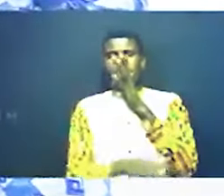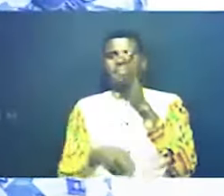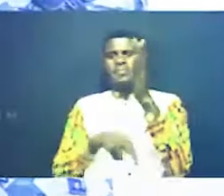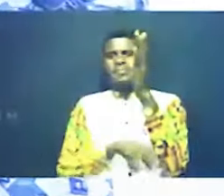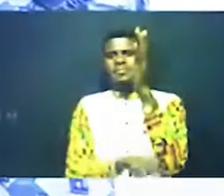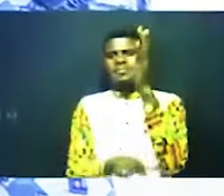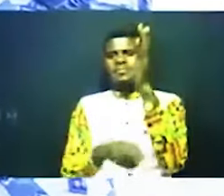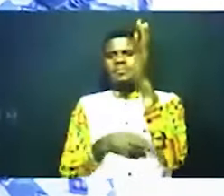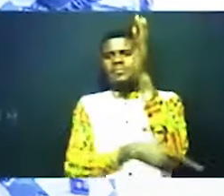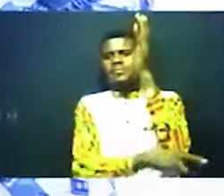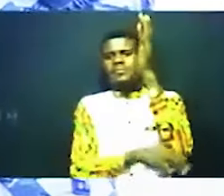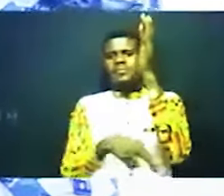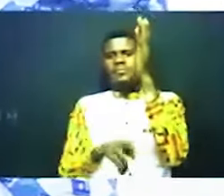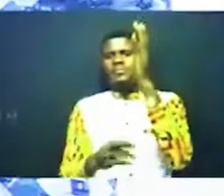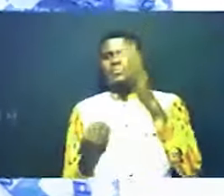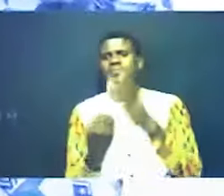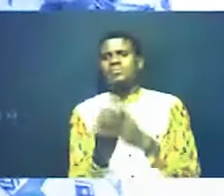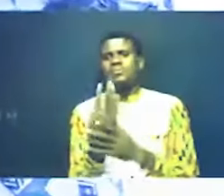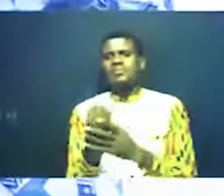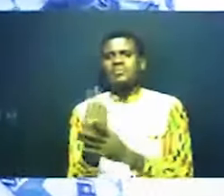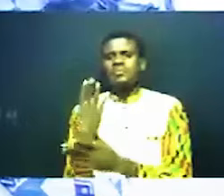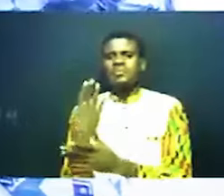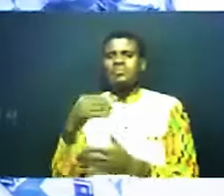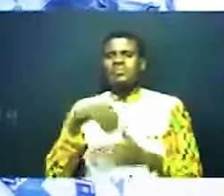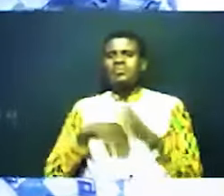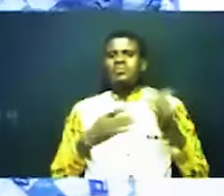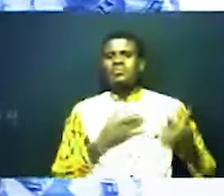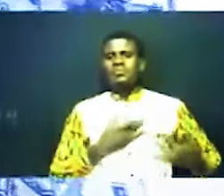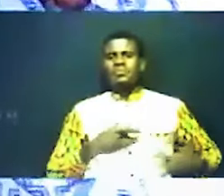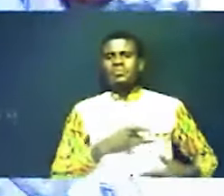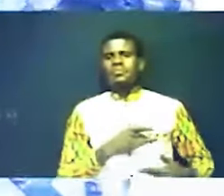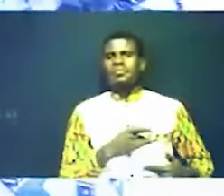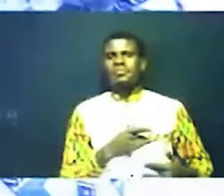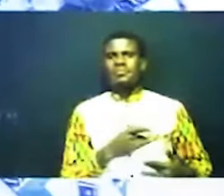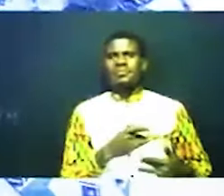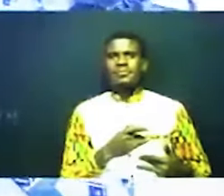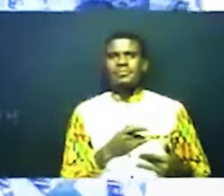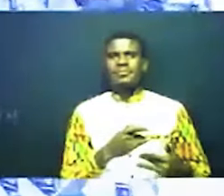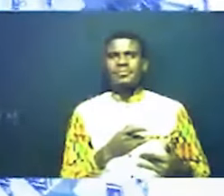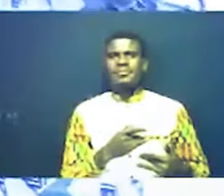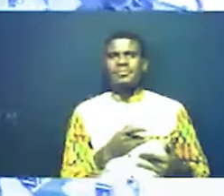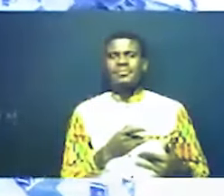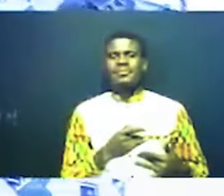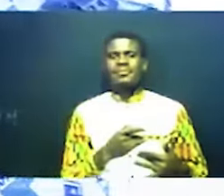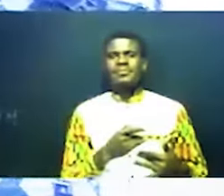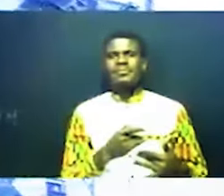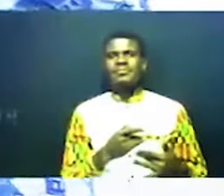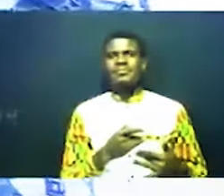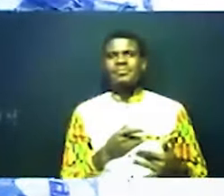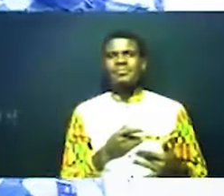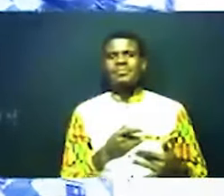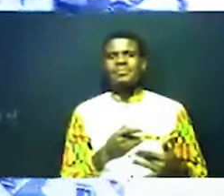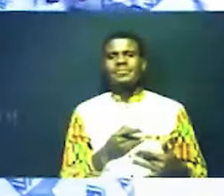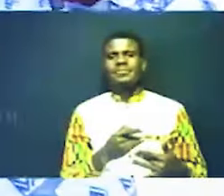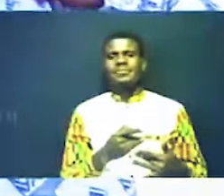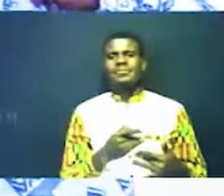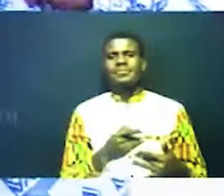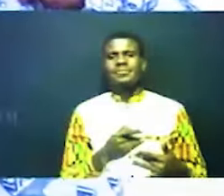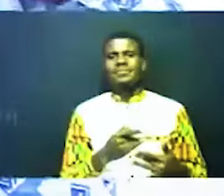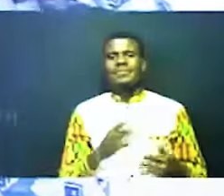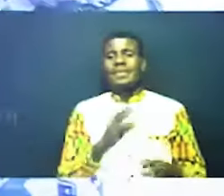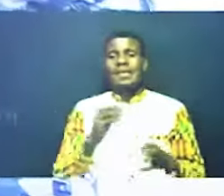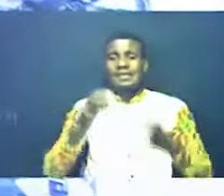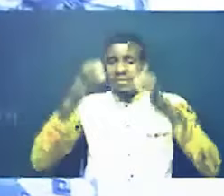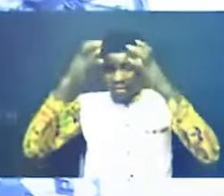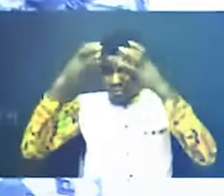grows up within the heart. Na awonwe no entini biara enyini emfiri mumu emfi akomanimu. And